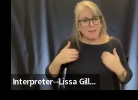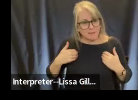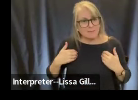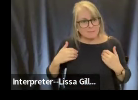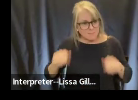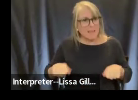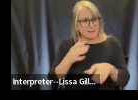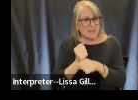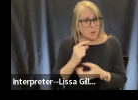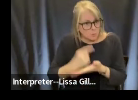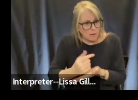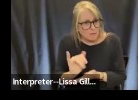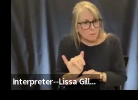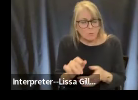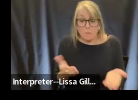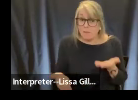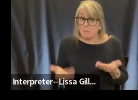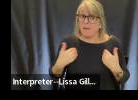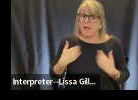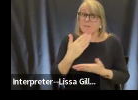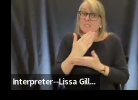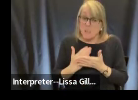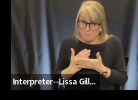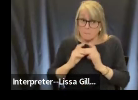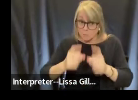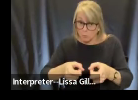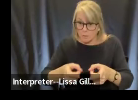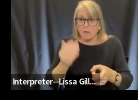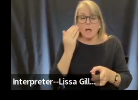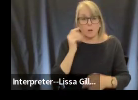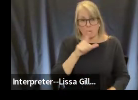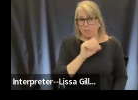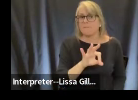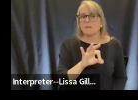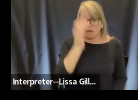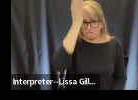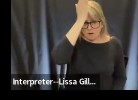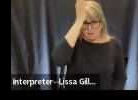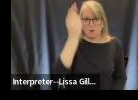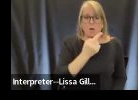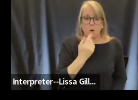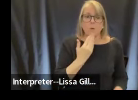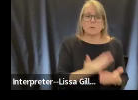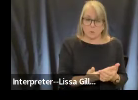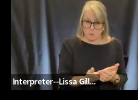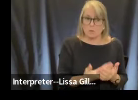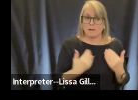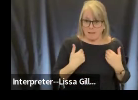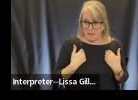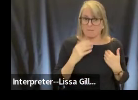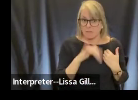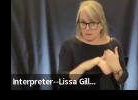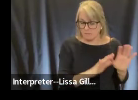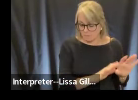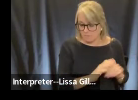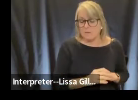as well, or even have some of these devices donated to them. I know Lafayette Fire Department has always been very good about having that opportunity.